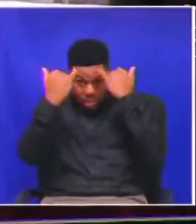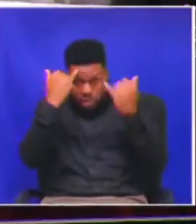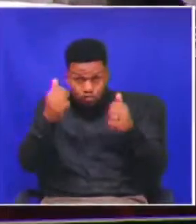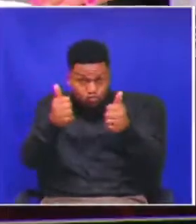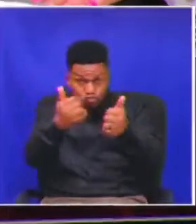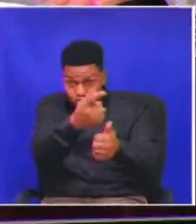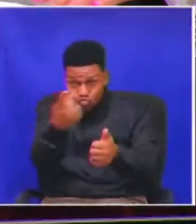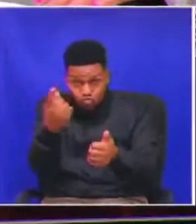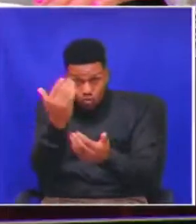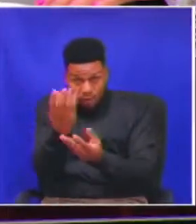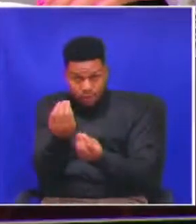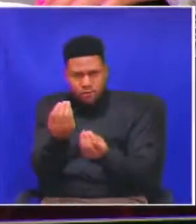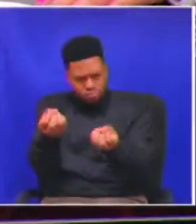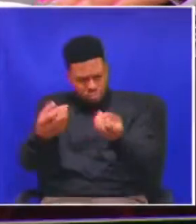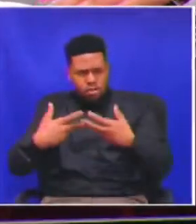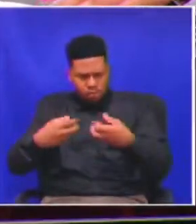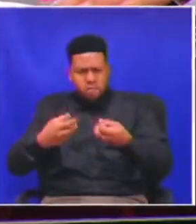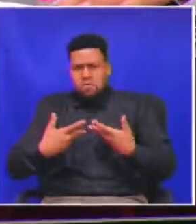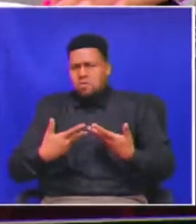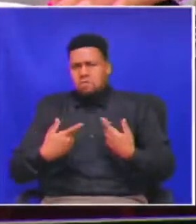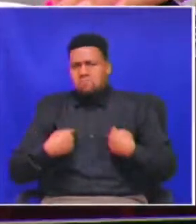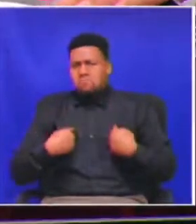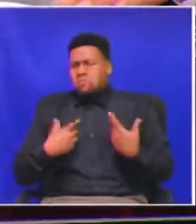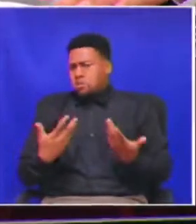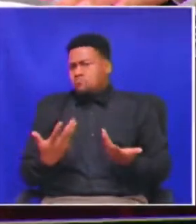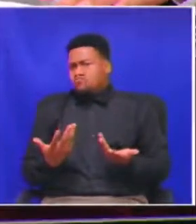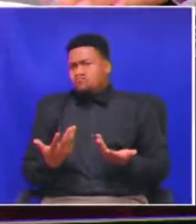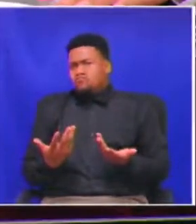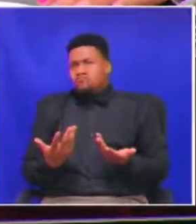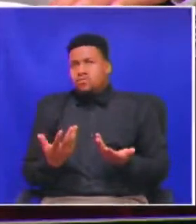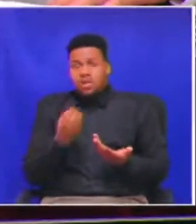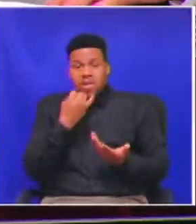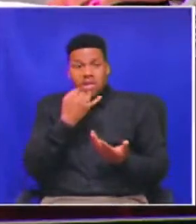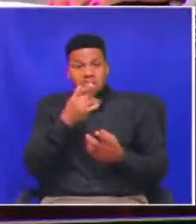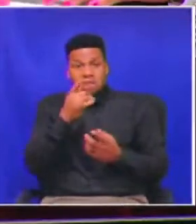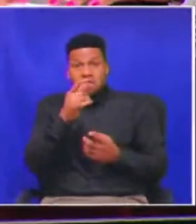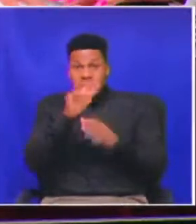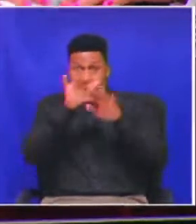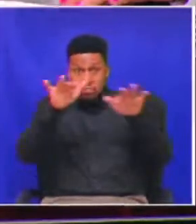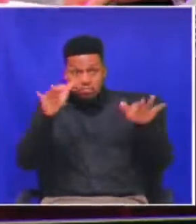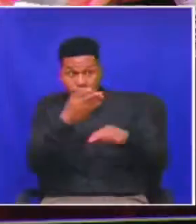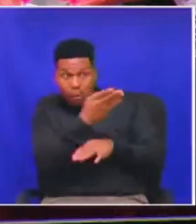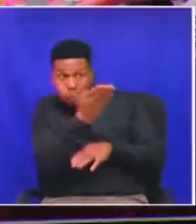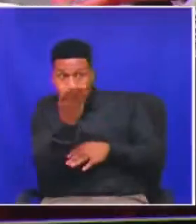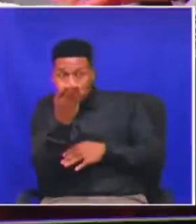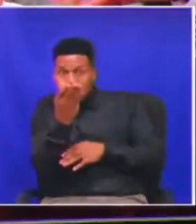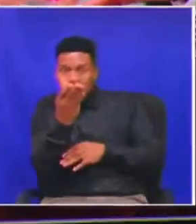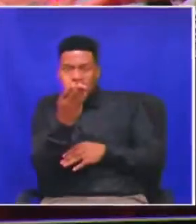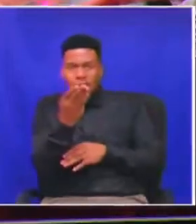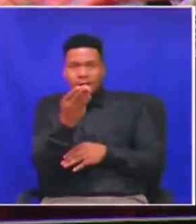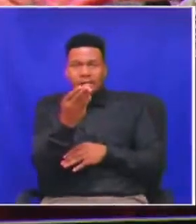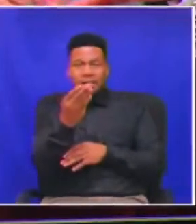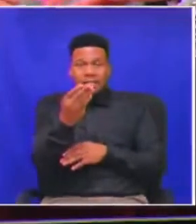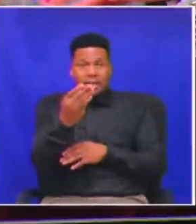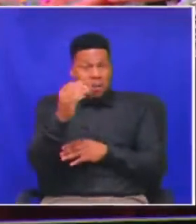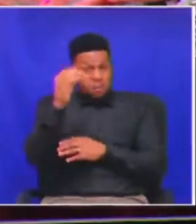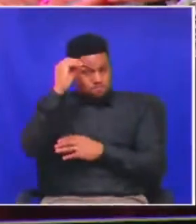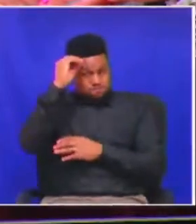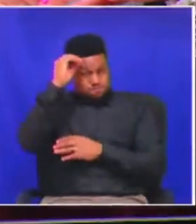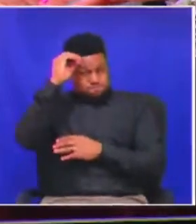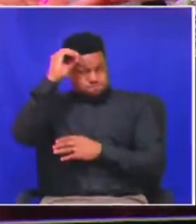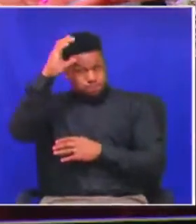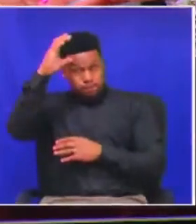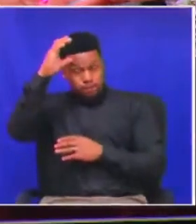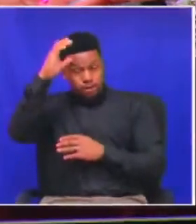who have good and superior knowledge in criminal prosecutions, I'm willing